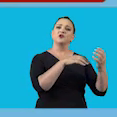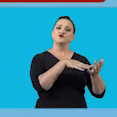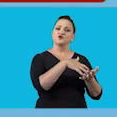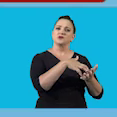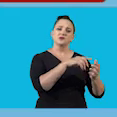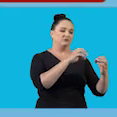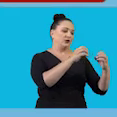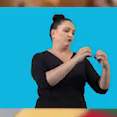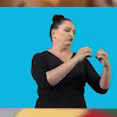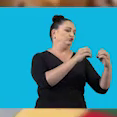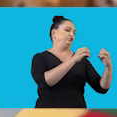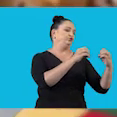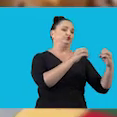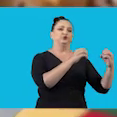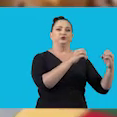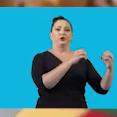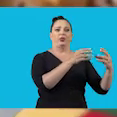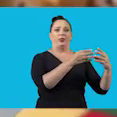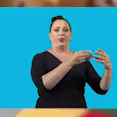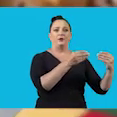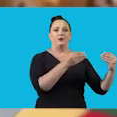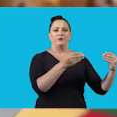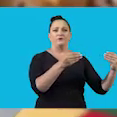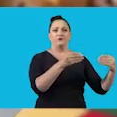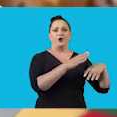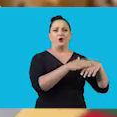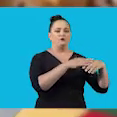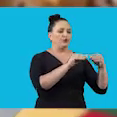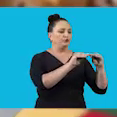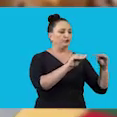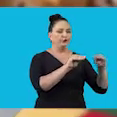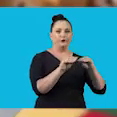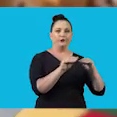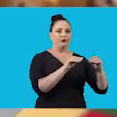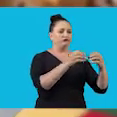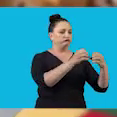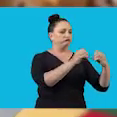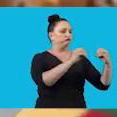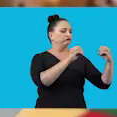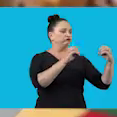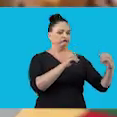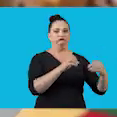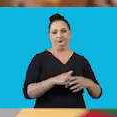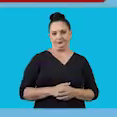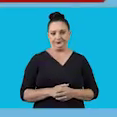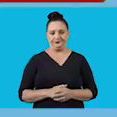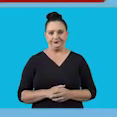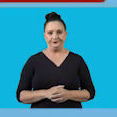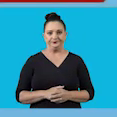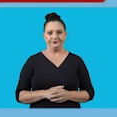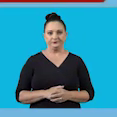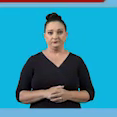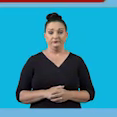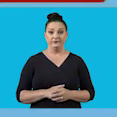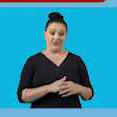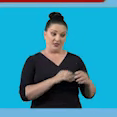becoming weaker and weaker, the particles, they now start to break apart, move further and further away from each other.